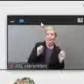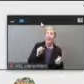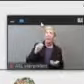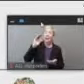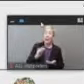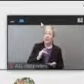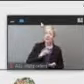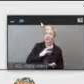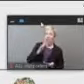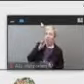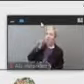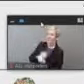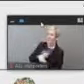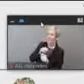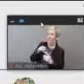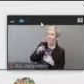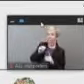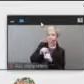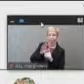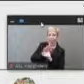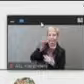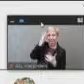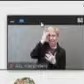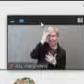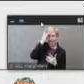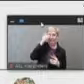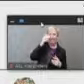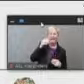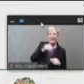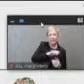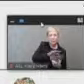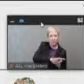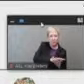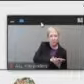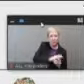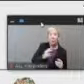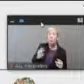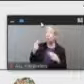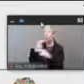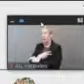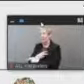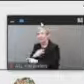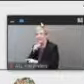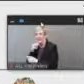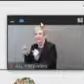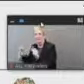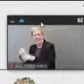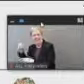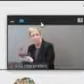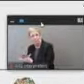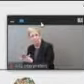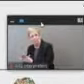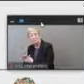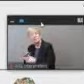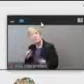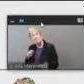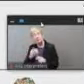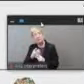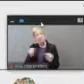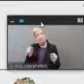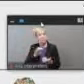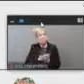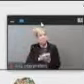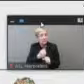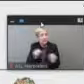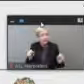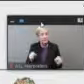in school than they were outside of school. And I've gotten a lot of questions and emails and lately about, well, why